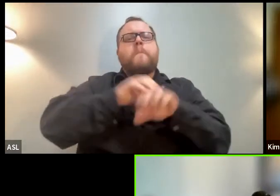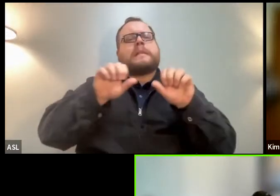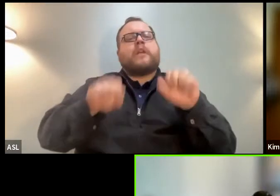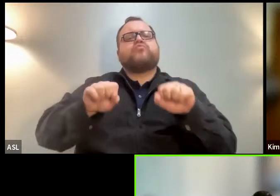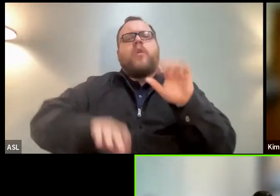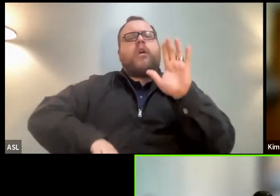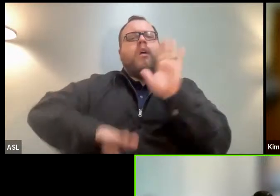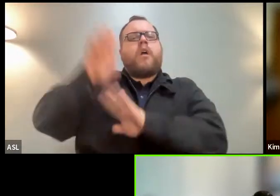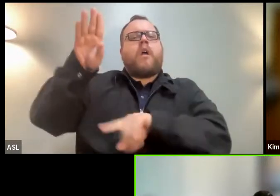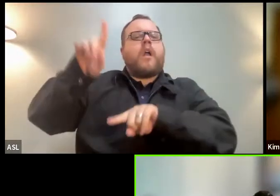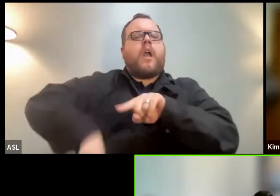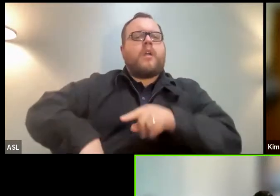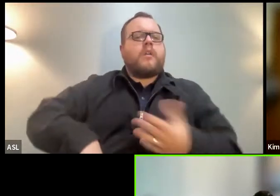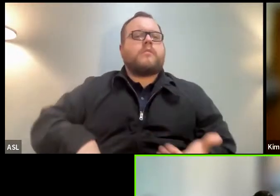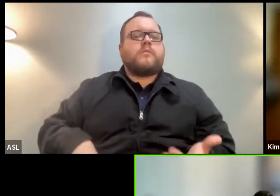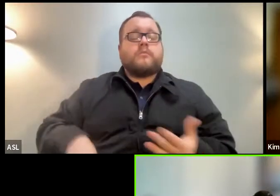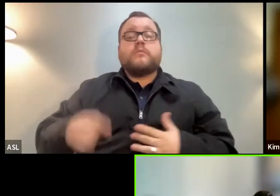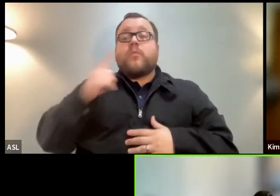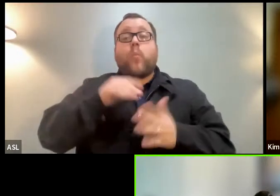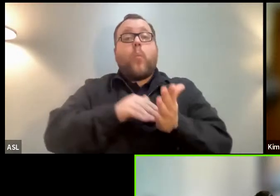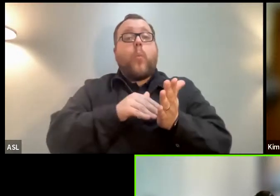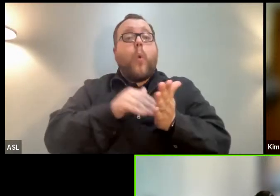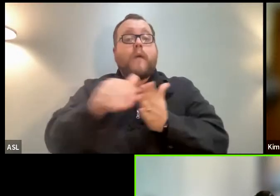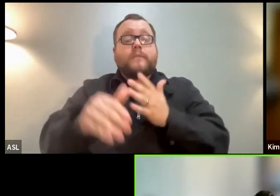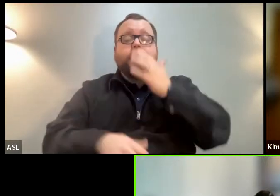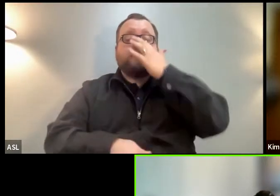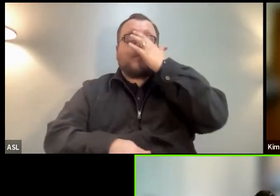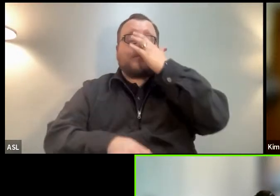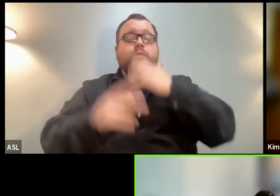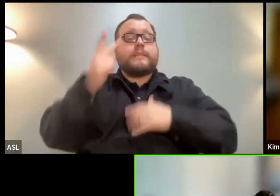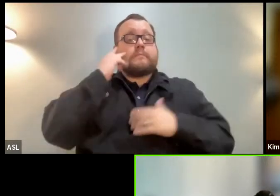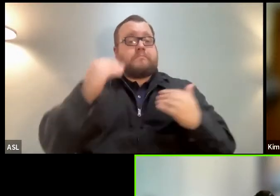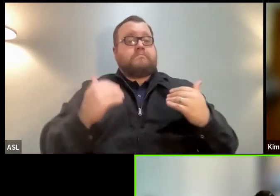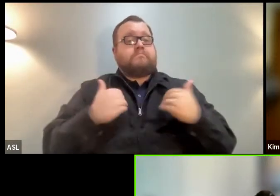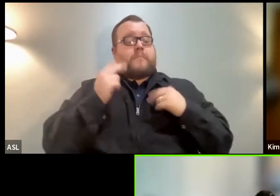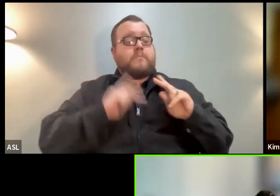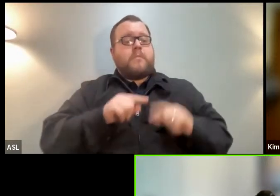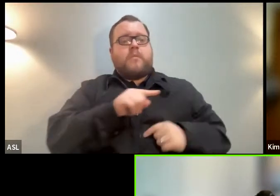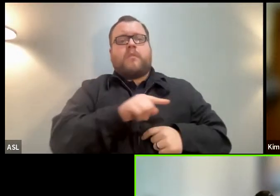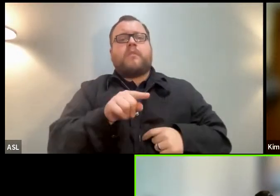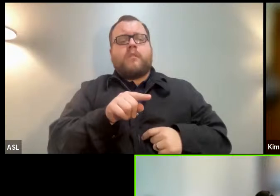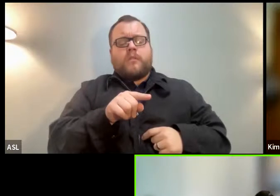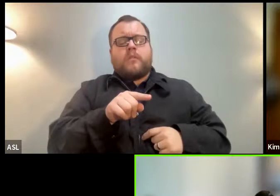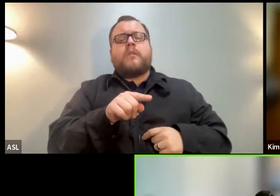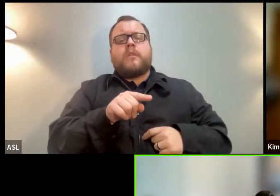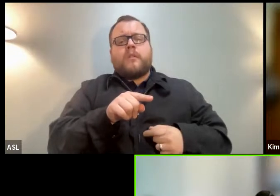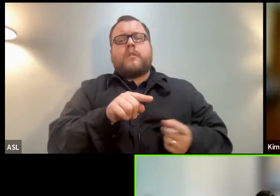a lot of times, you know, we see youth becoming just so,